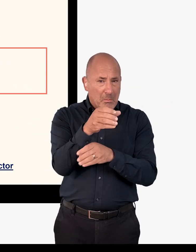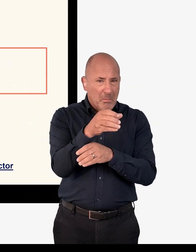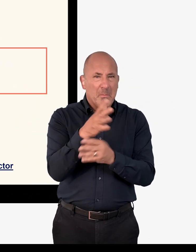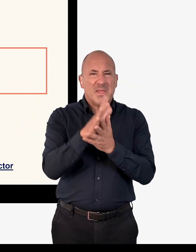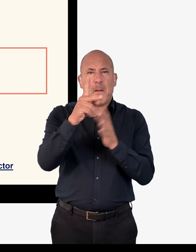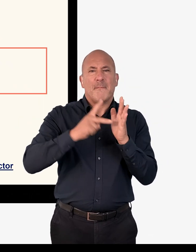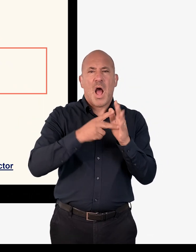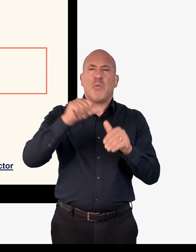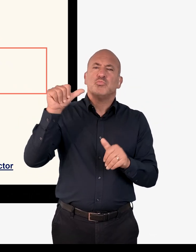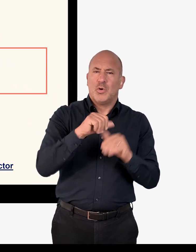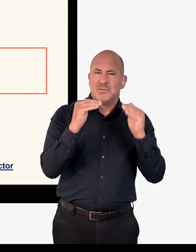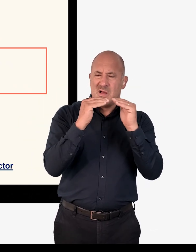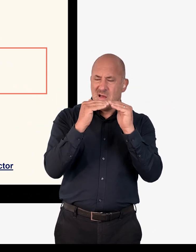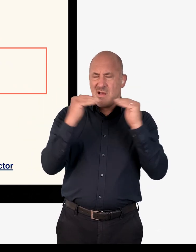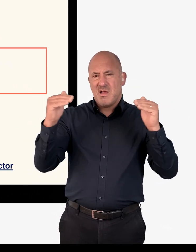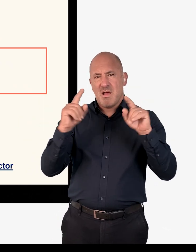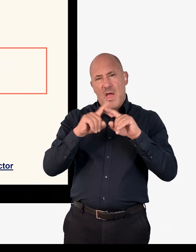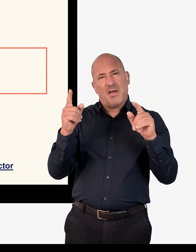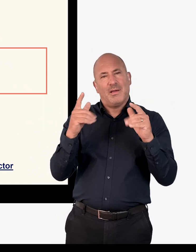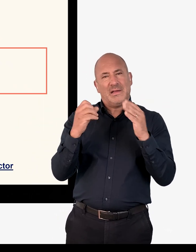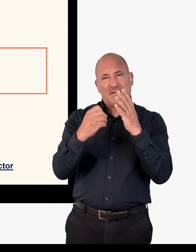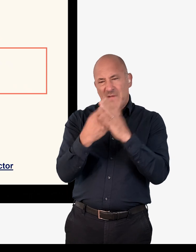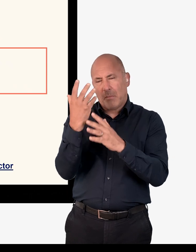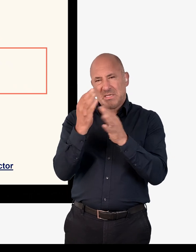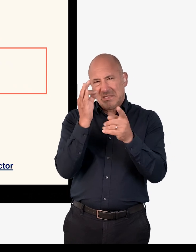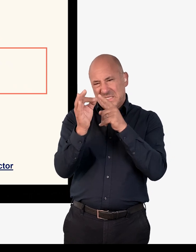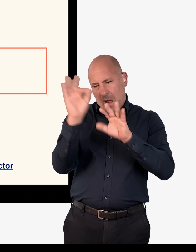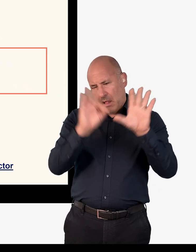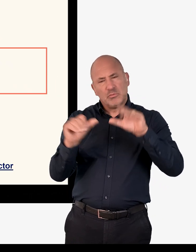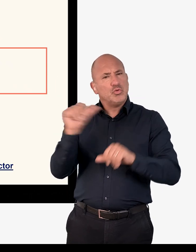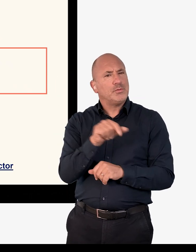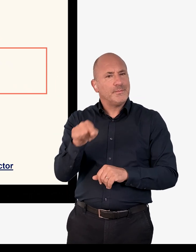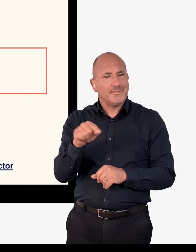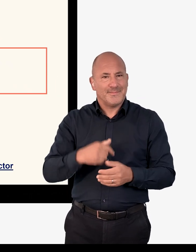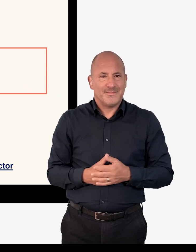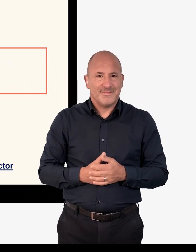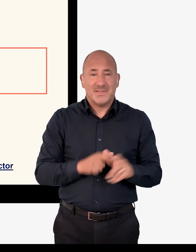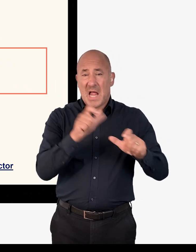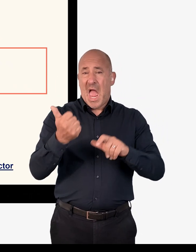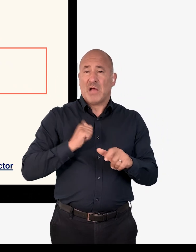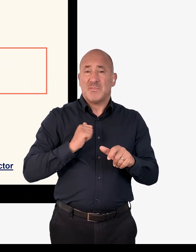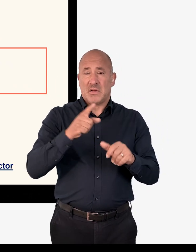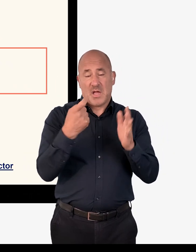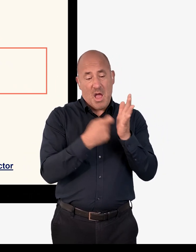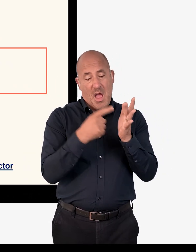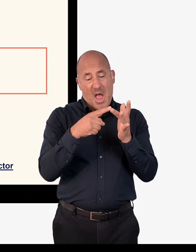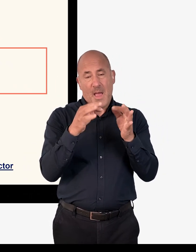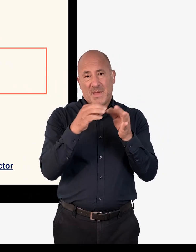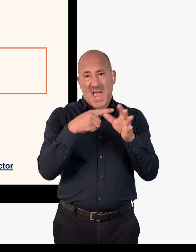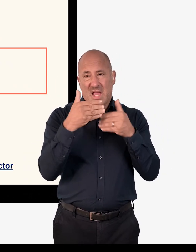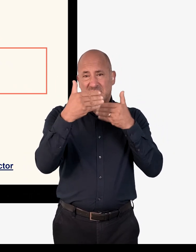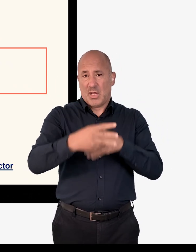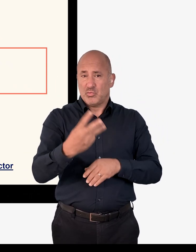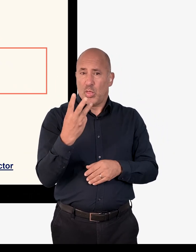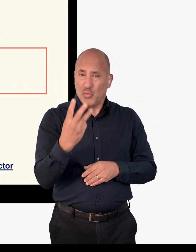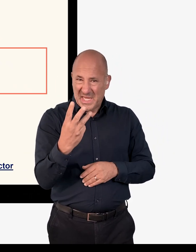plans should be at an equivalent level of development and detail. We would still expect to see